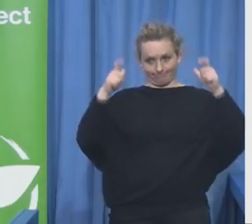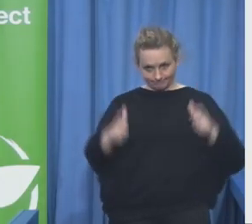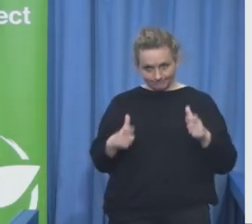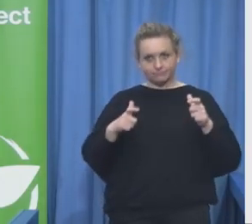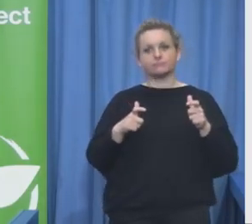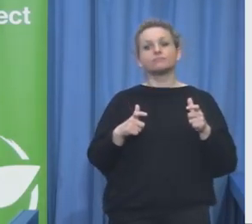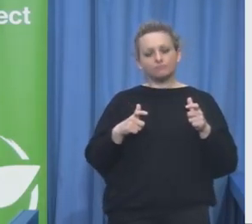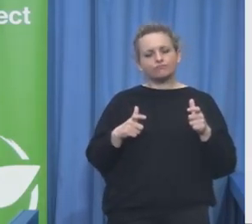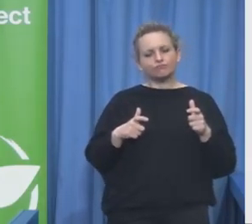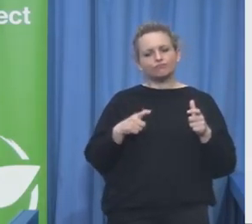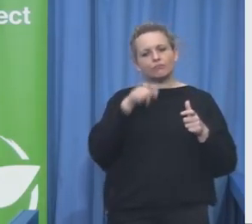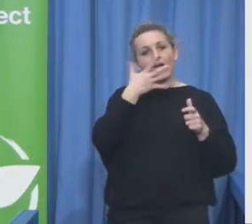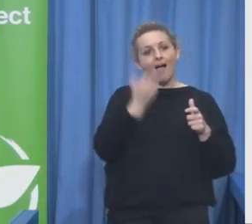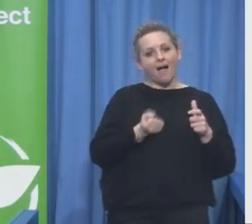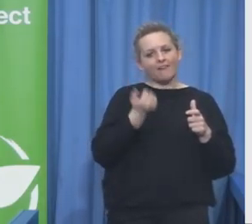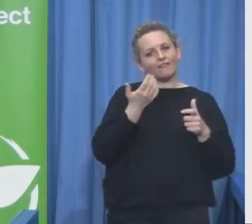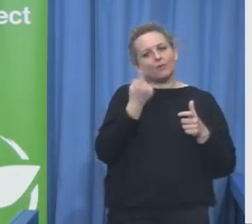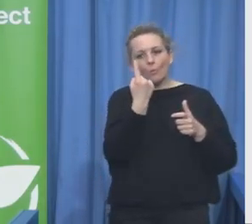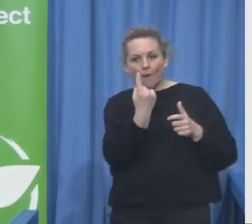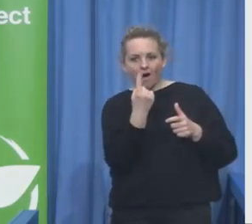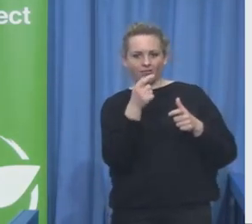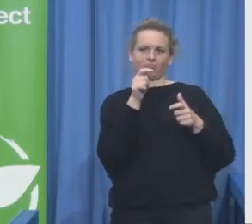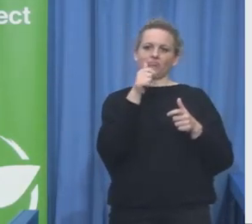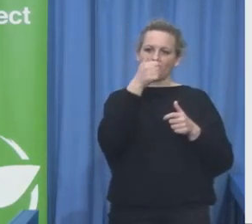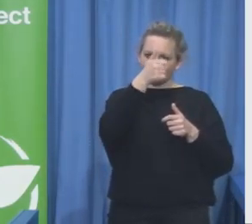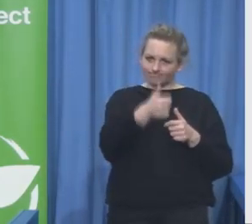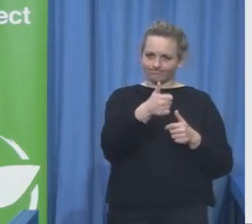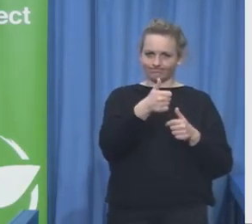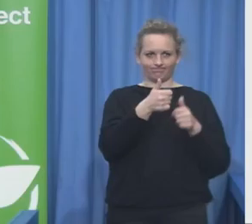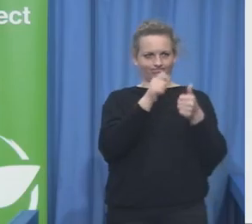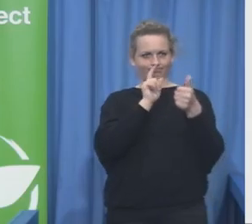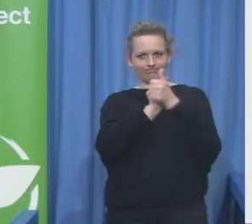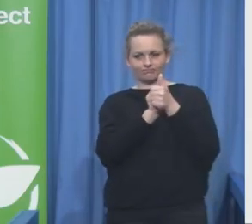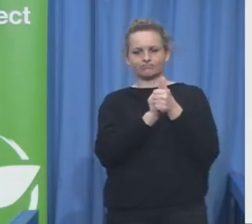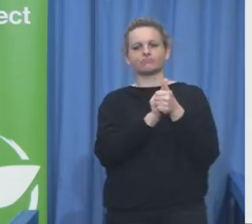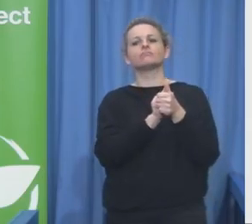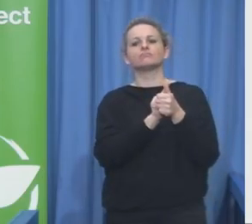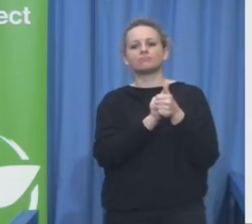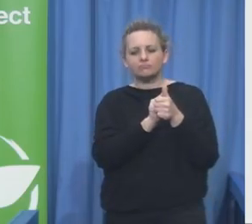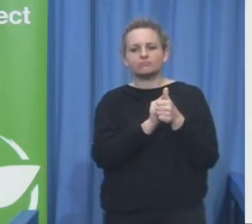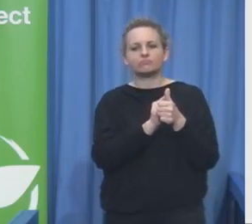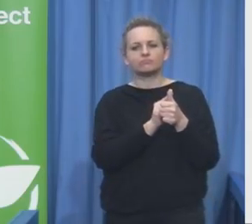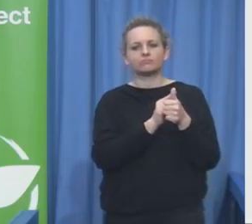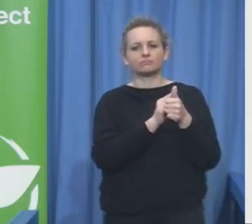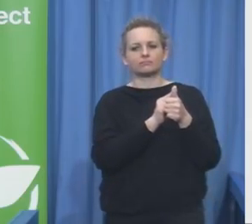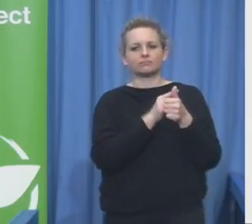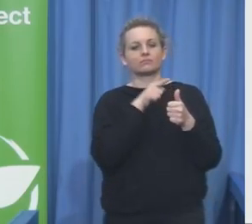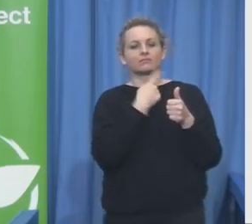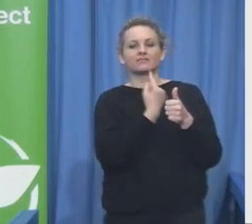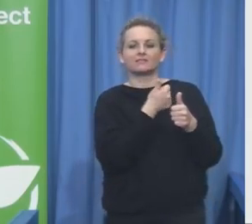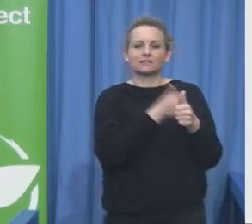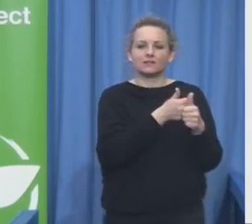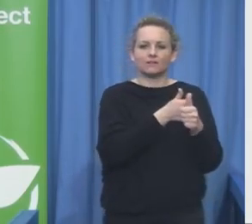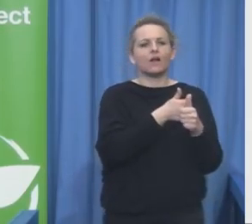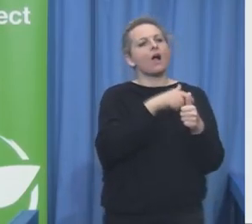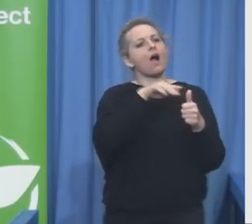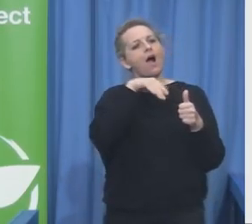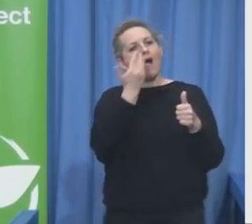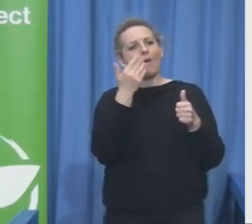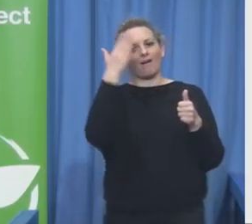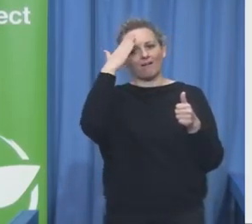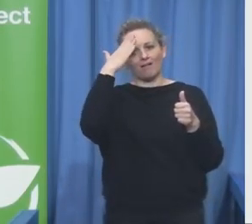to whom they make it, is exactly the same no matter where they are geographically, what disability type they have, what level in the organization they're at, or